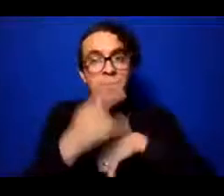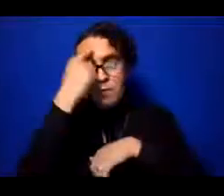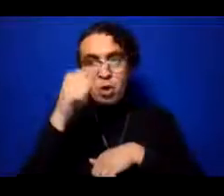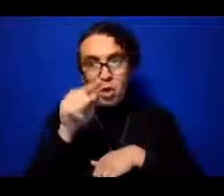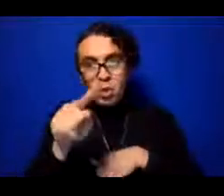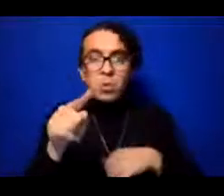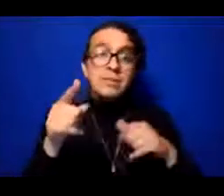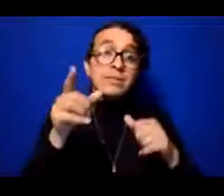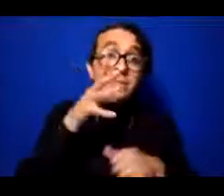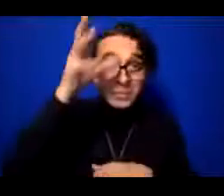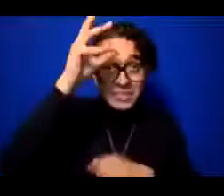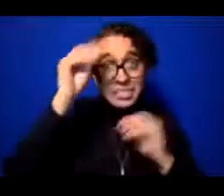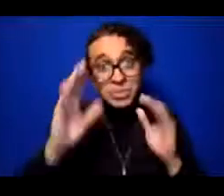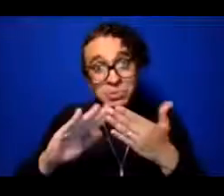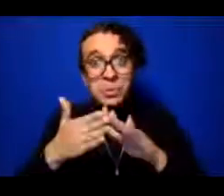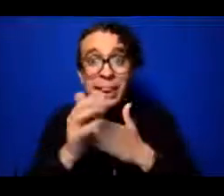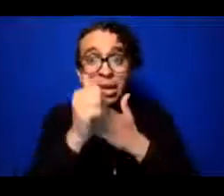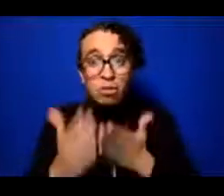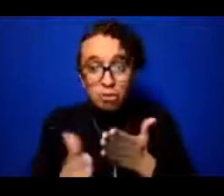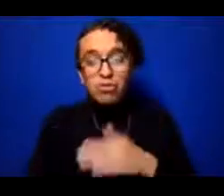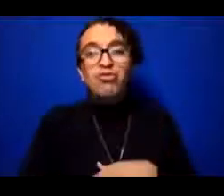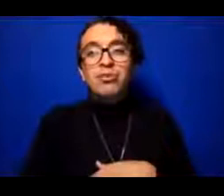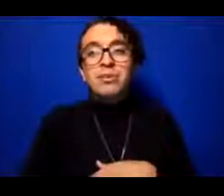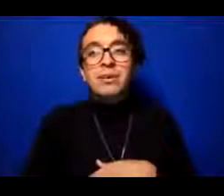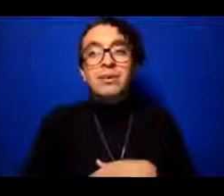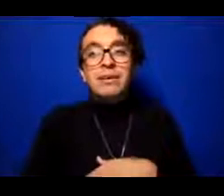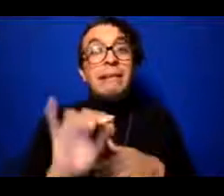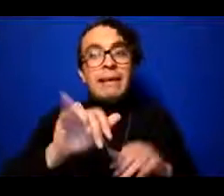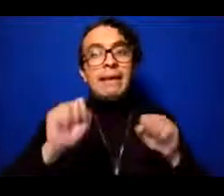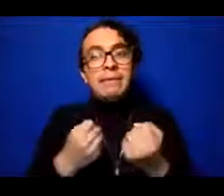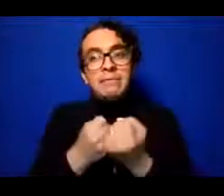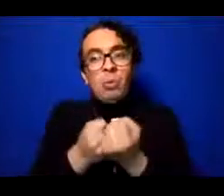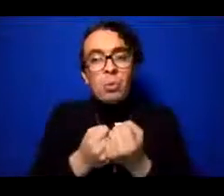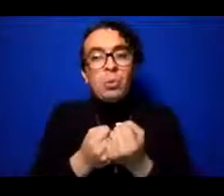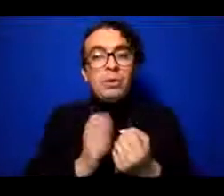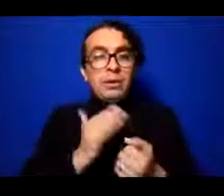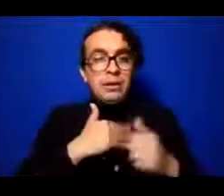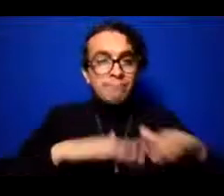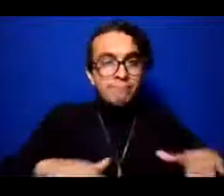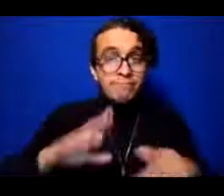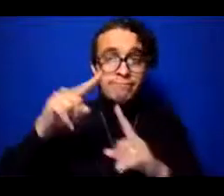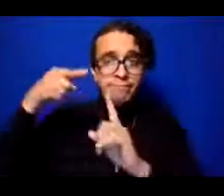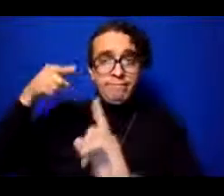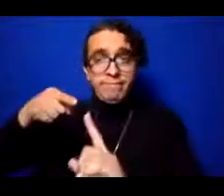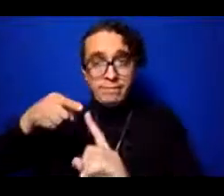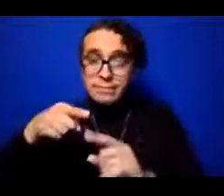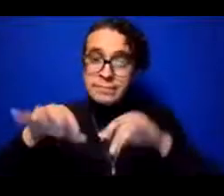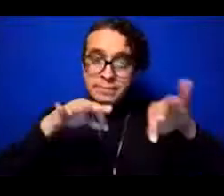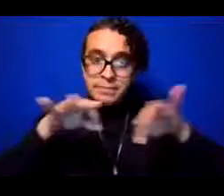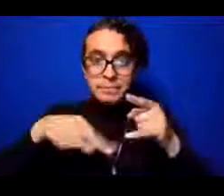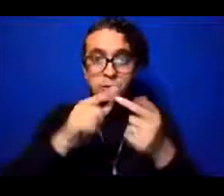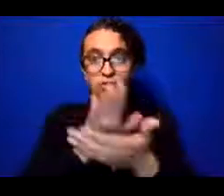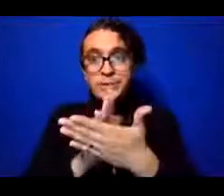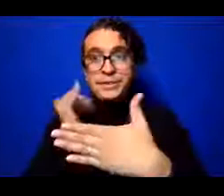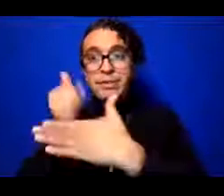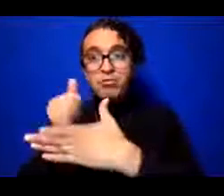leaders that can really help support our students. And we'll go into a lot more detail, specific school interventions, in